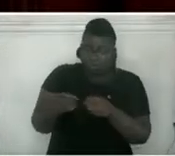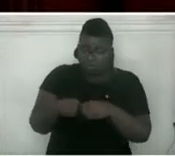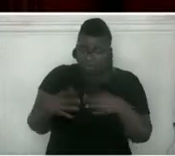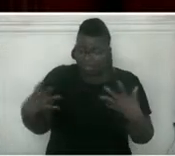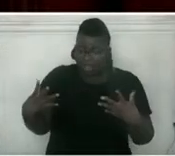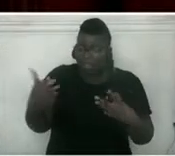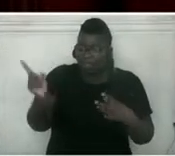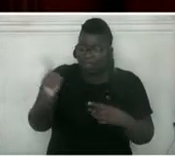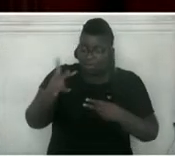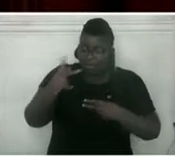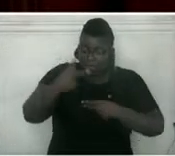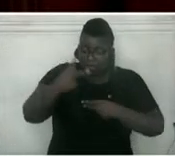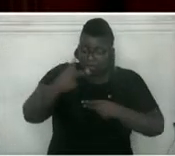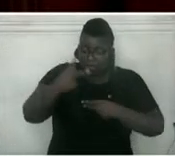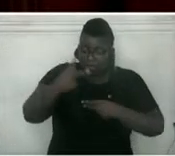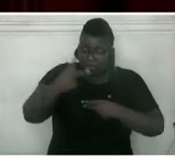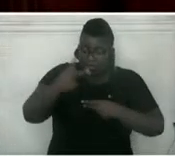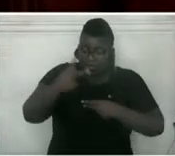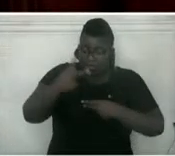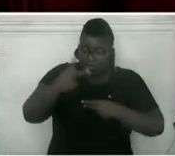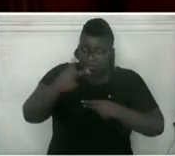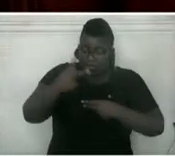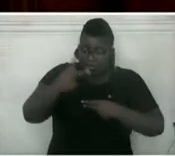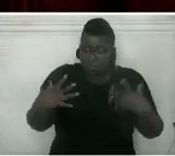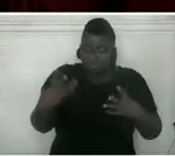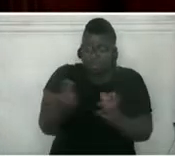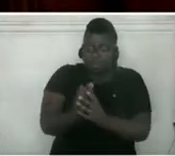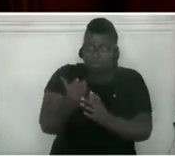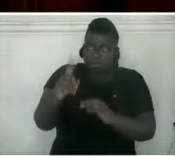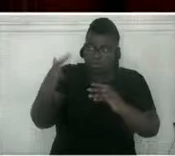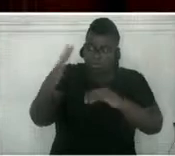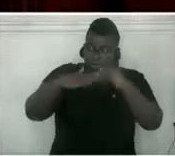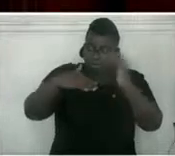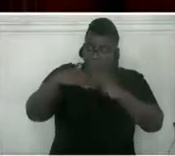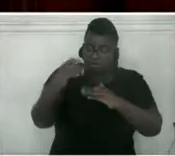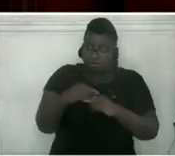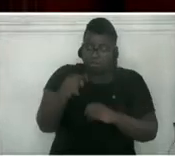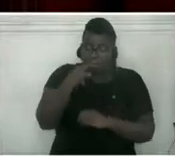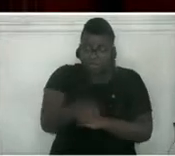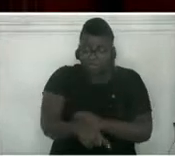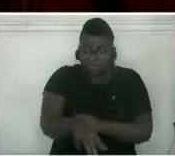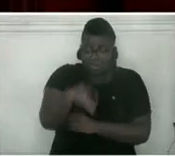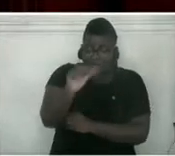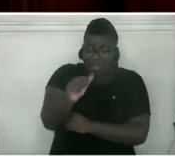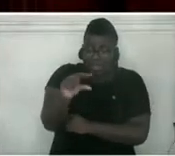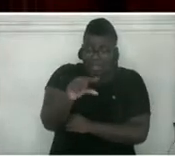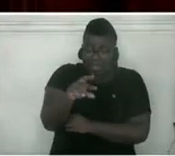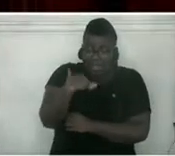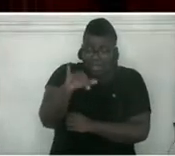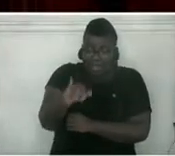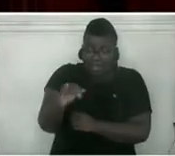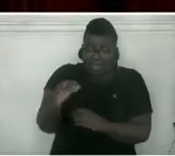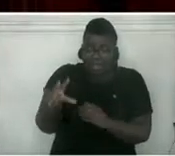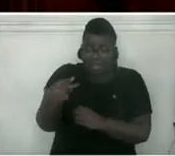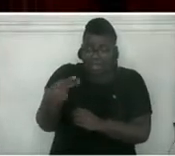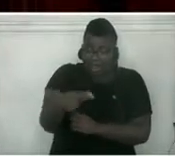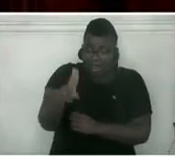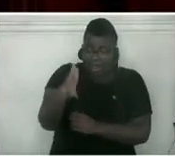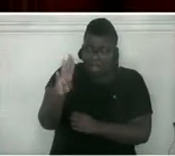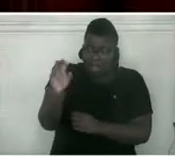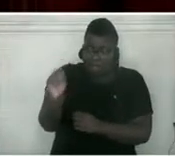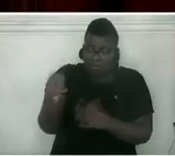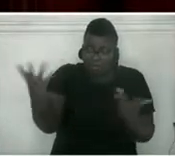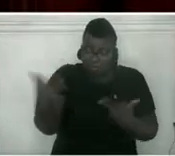the processes to commence with the construction of these agri-hubs in KwaZulu-Natal. We are focused